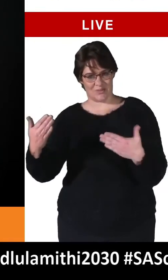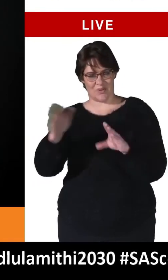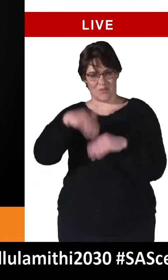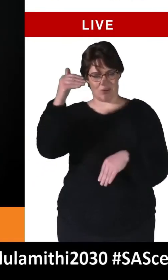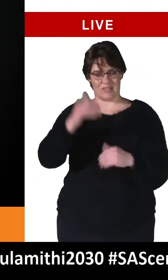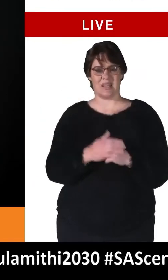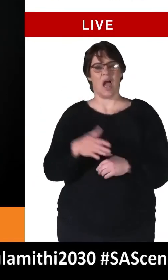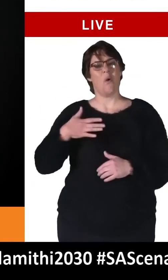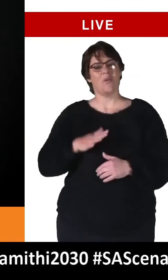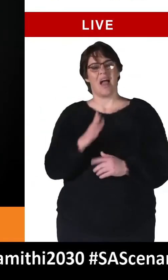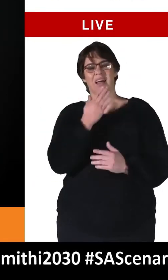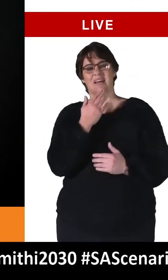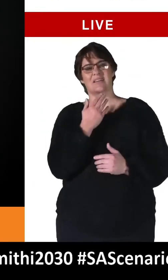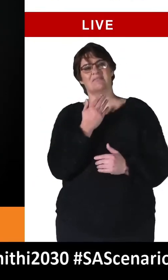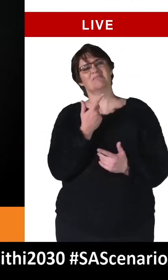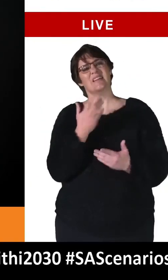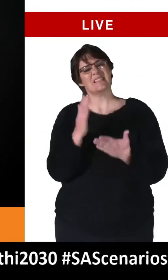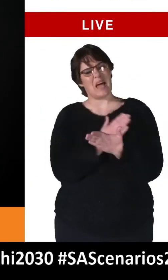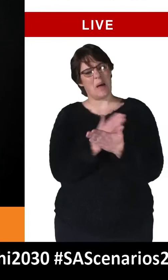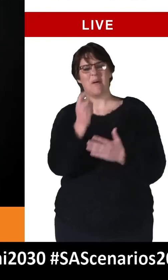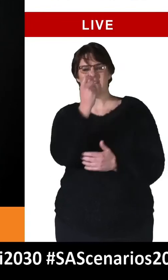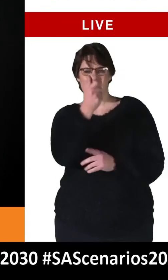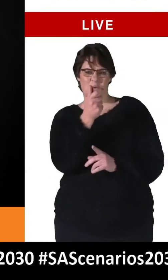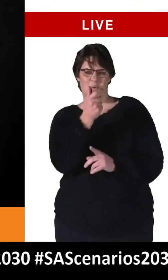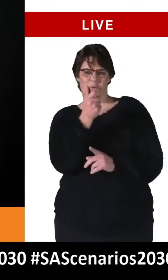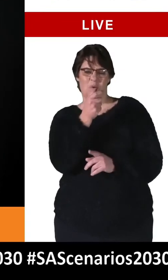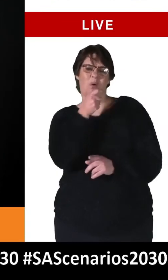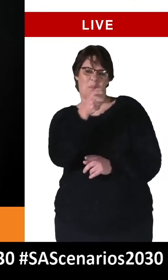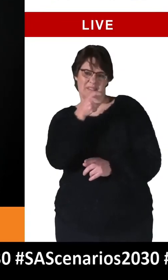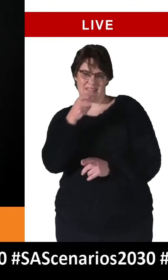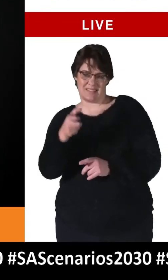And really I'd like just to make some few remarks.